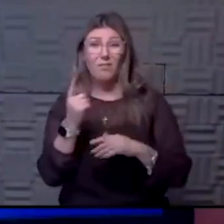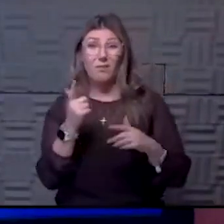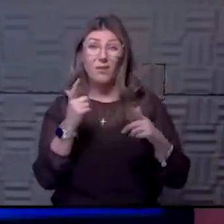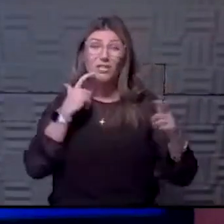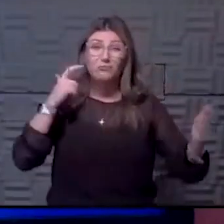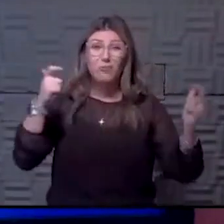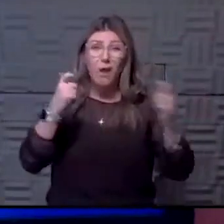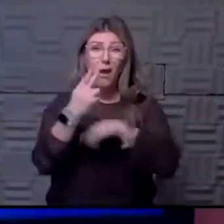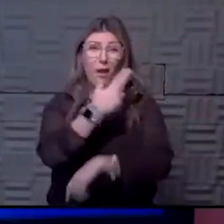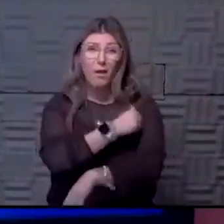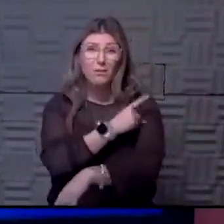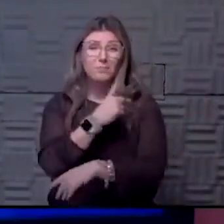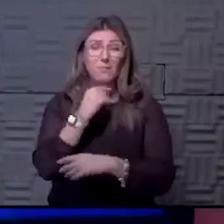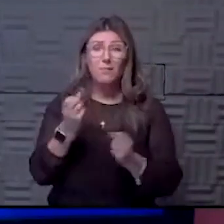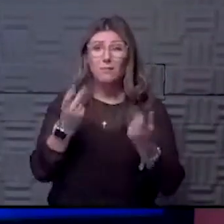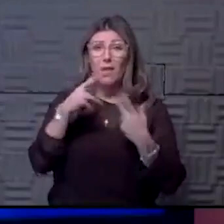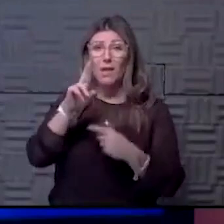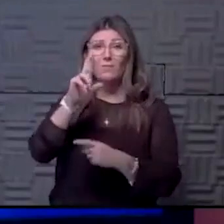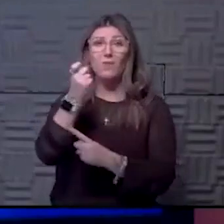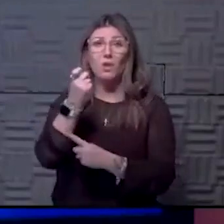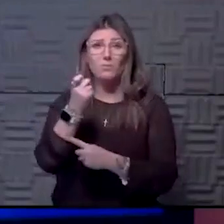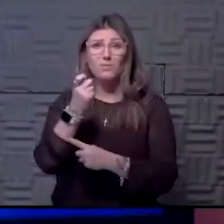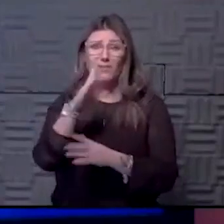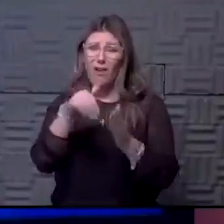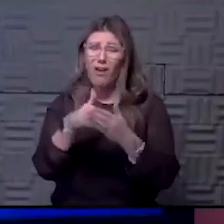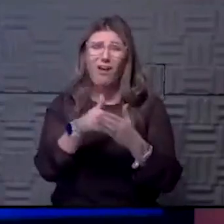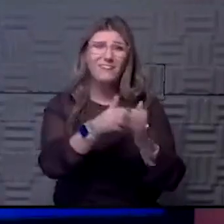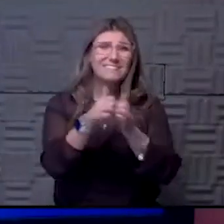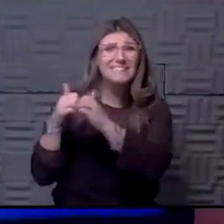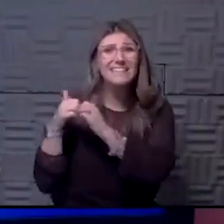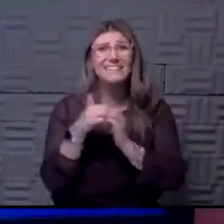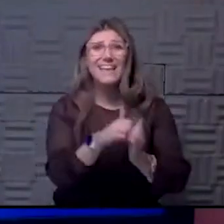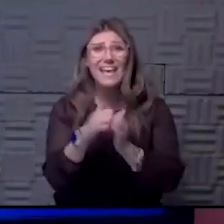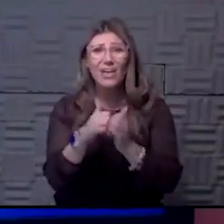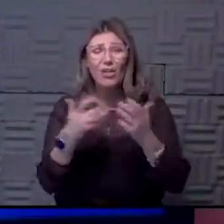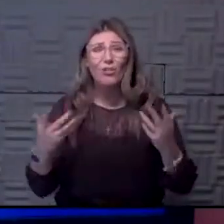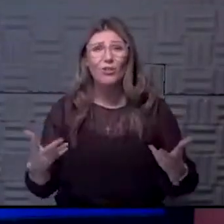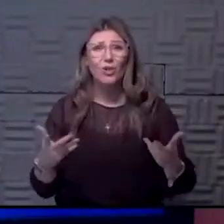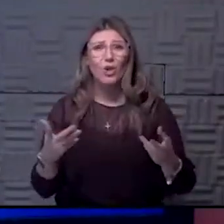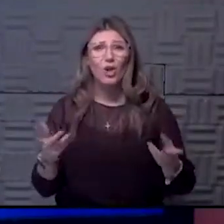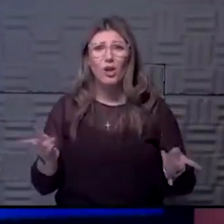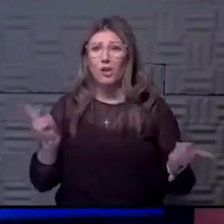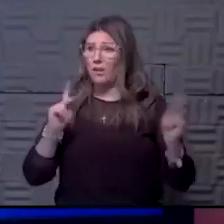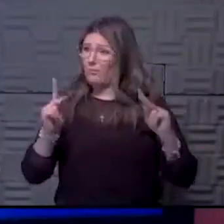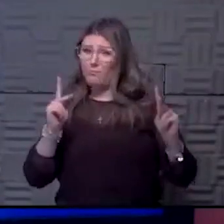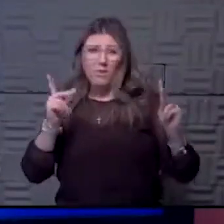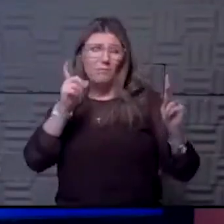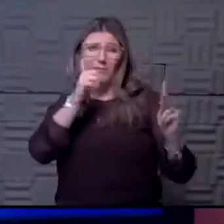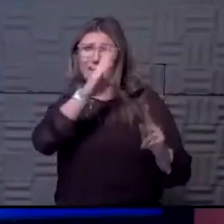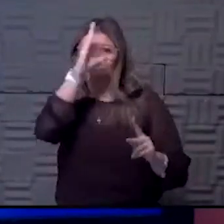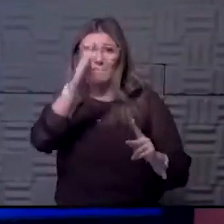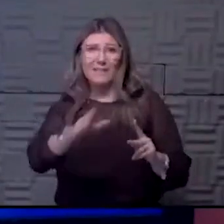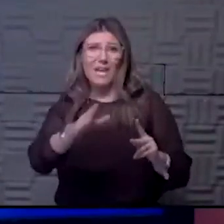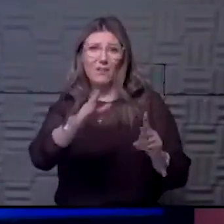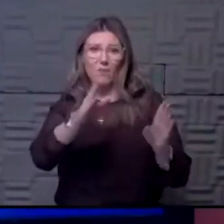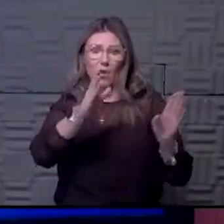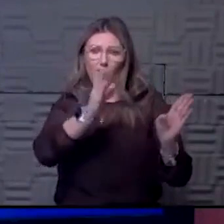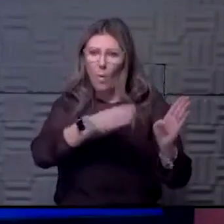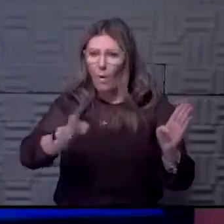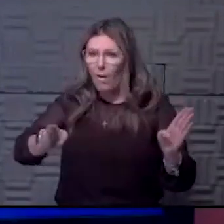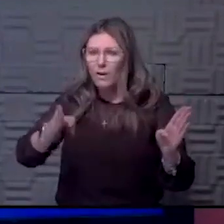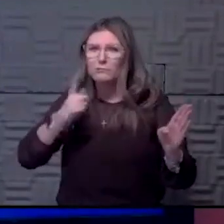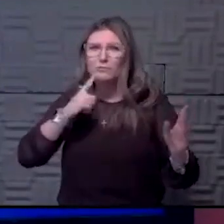hospitals, and you got a lot of pharmacies. You know what? We're all in it together. These folks they've never really organized a major healthcare